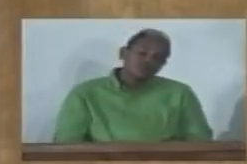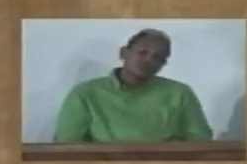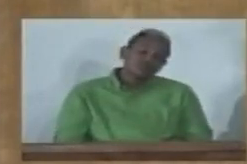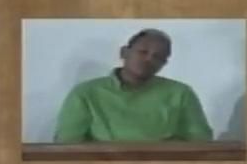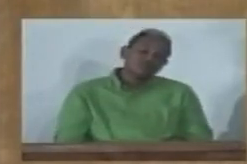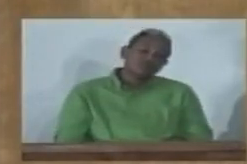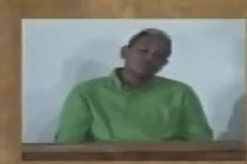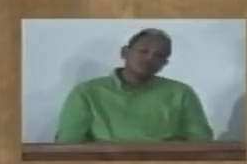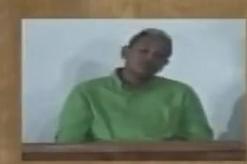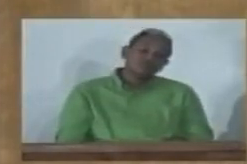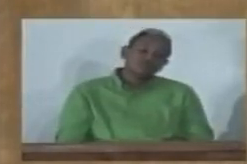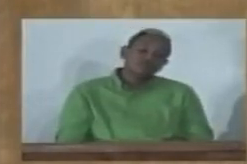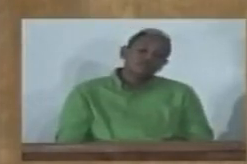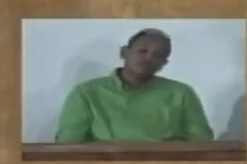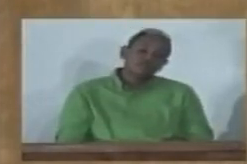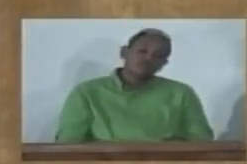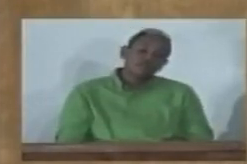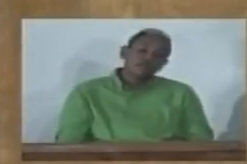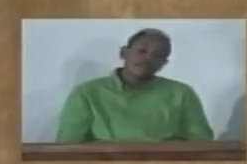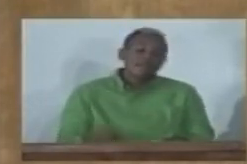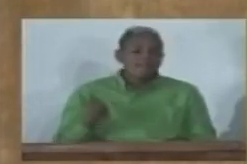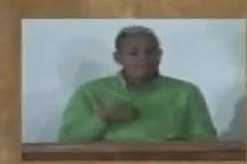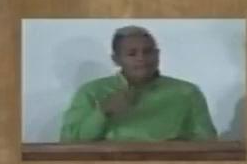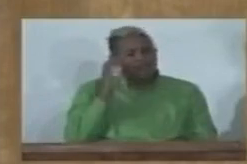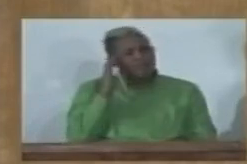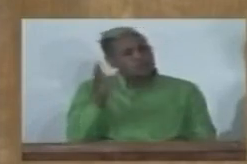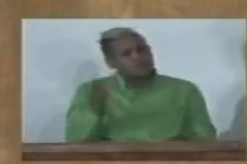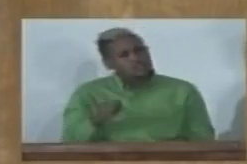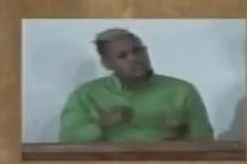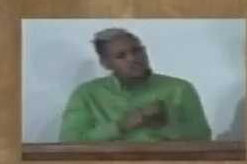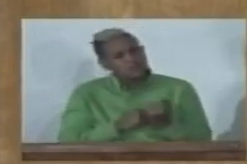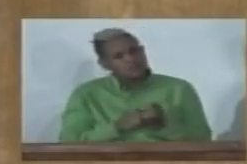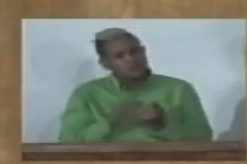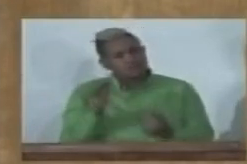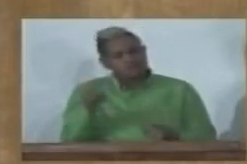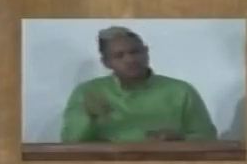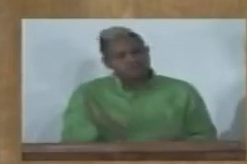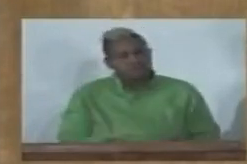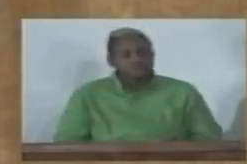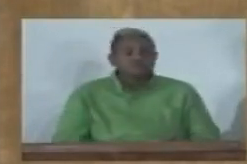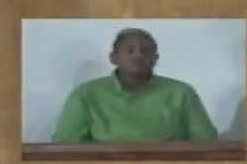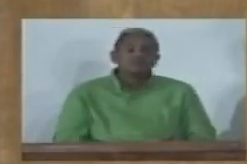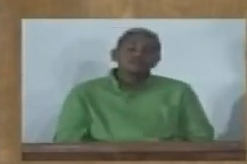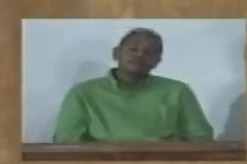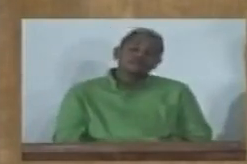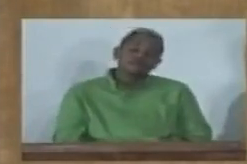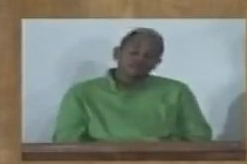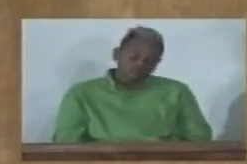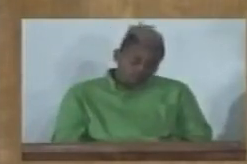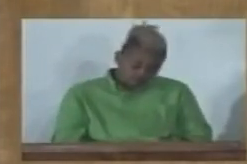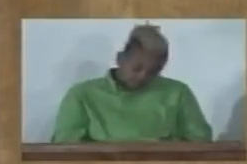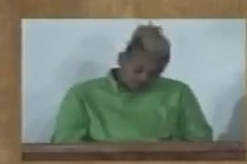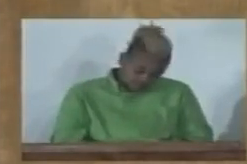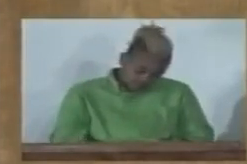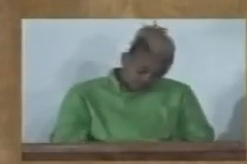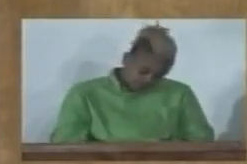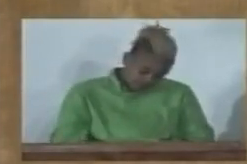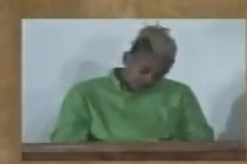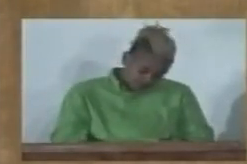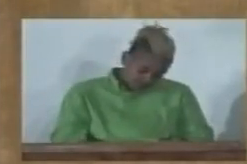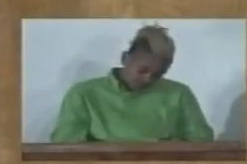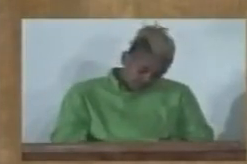are. And we are. Because contrary to the view that